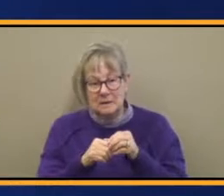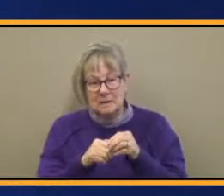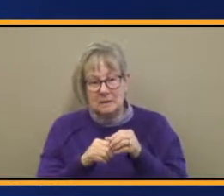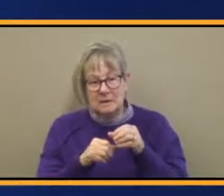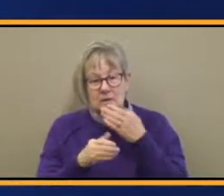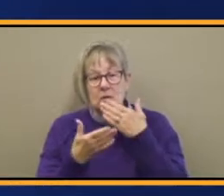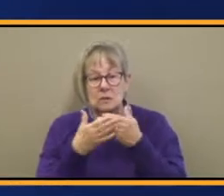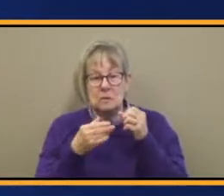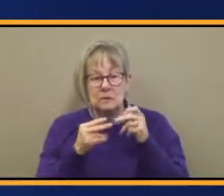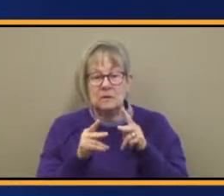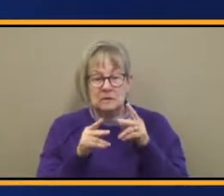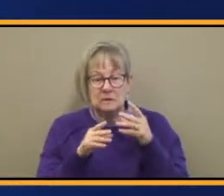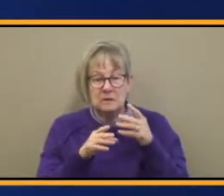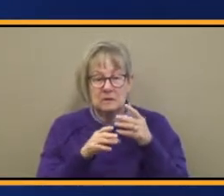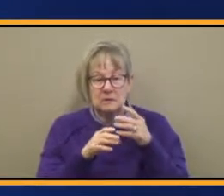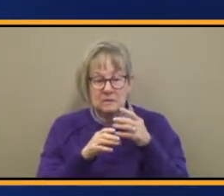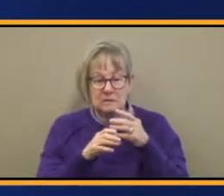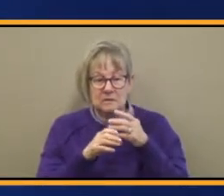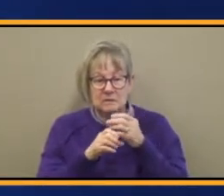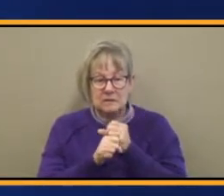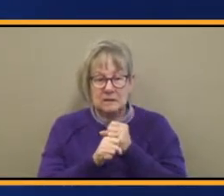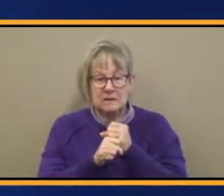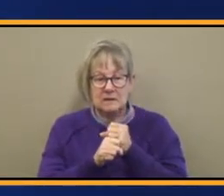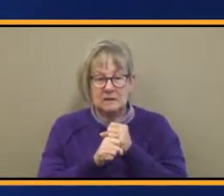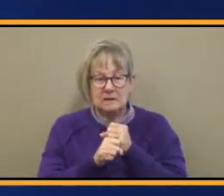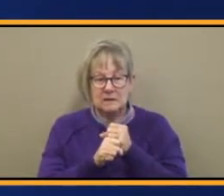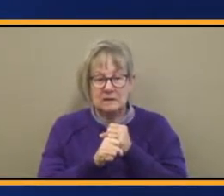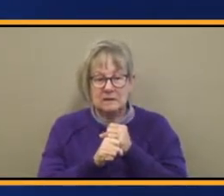it's a good opportunity to get it in front of them in another place.